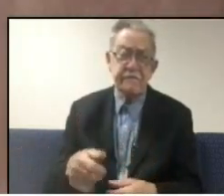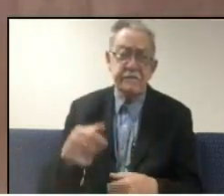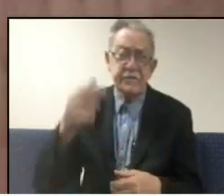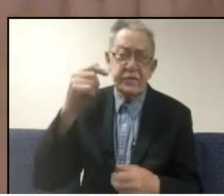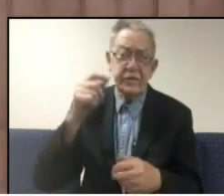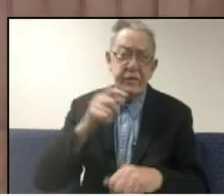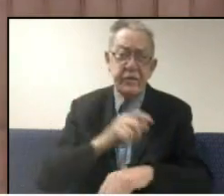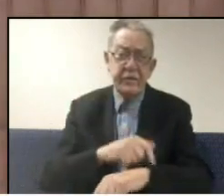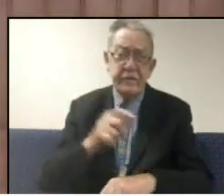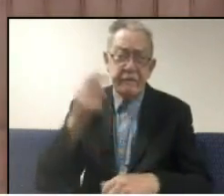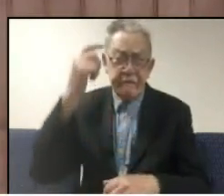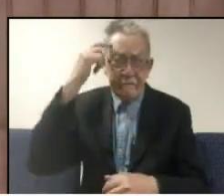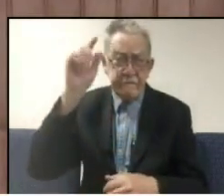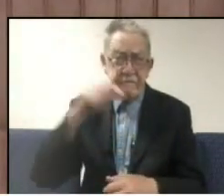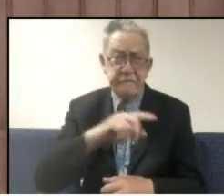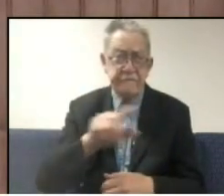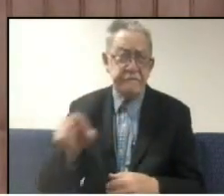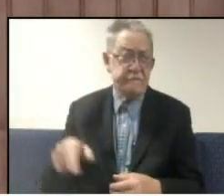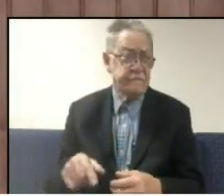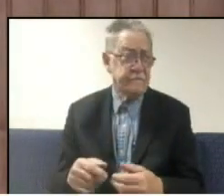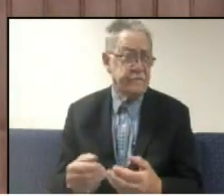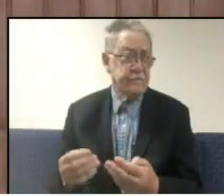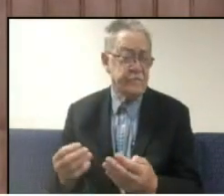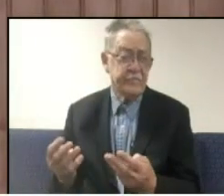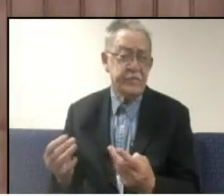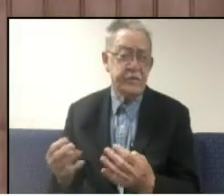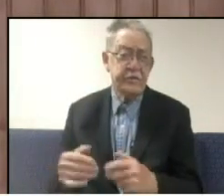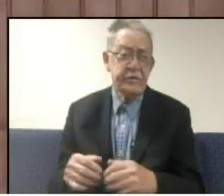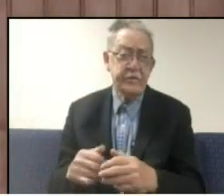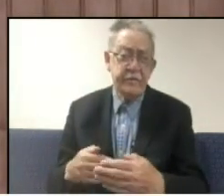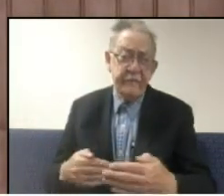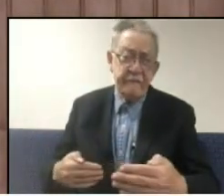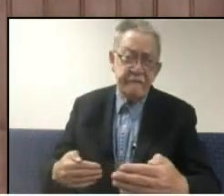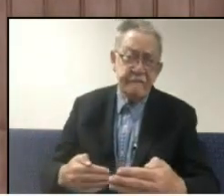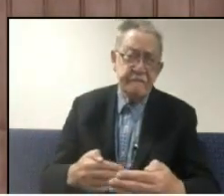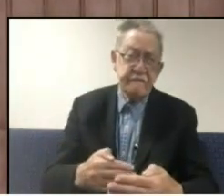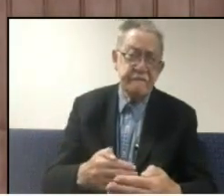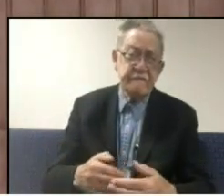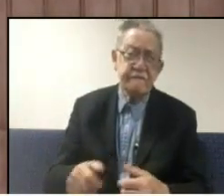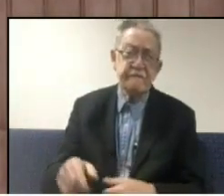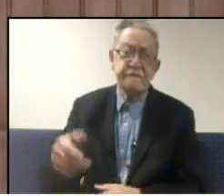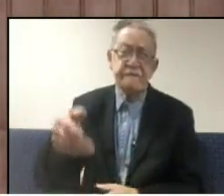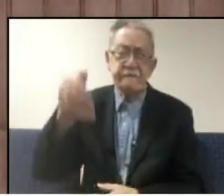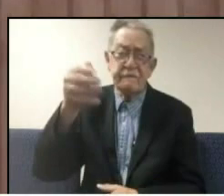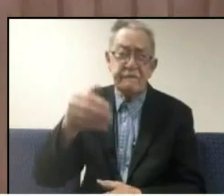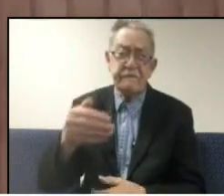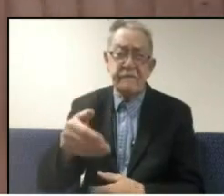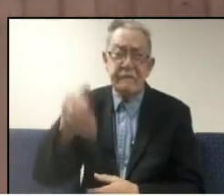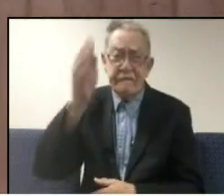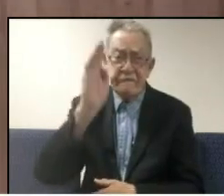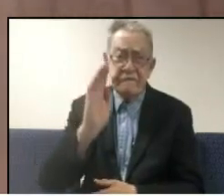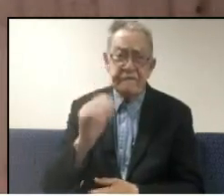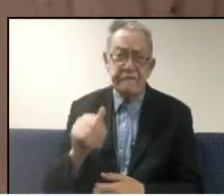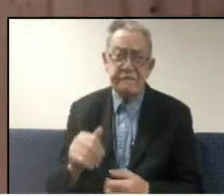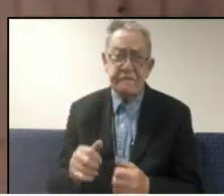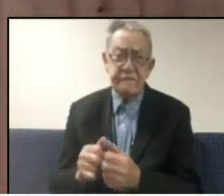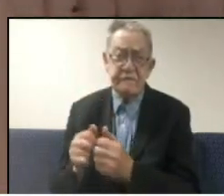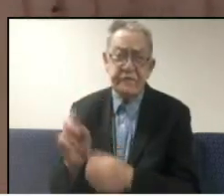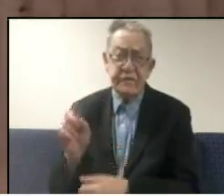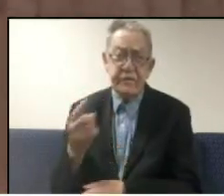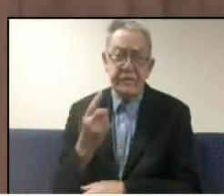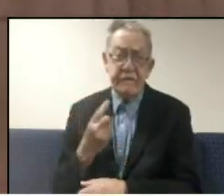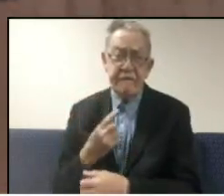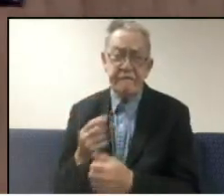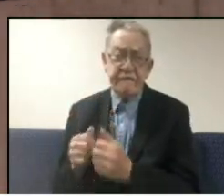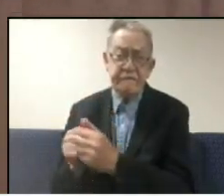to pause and to draw aside to God. Amen. And to spend time alone with him and